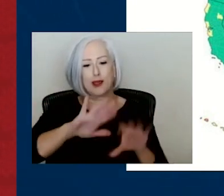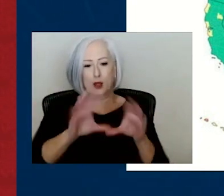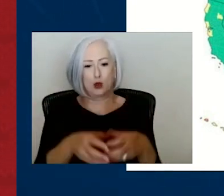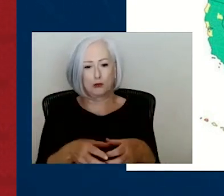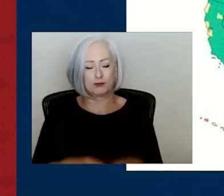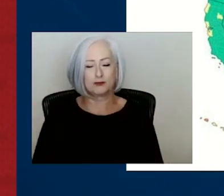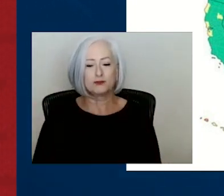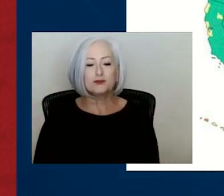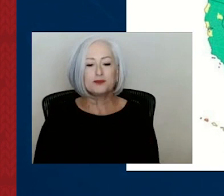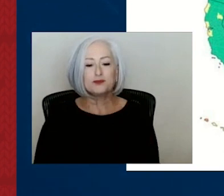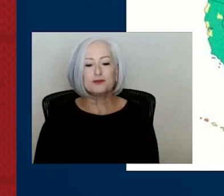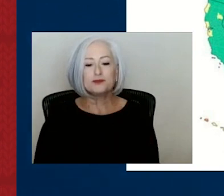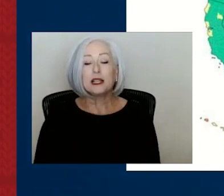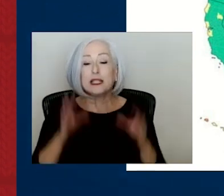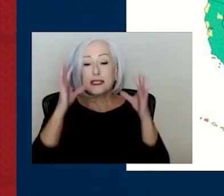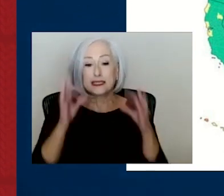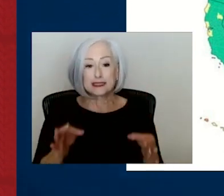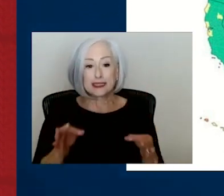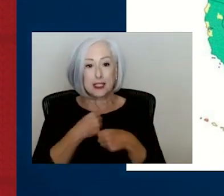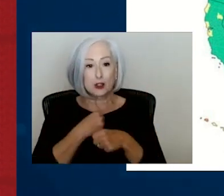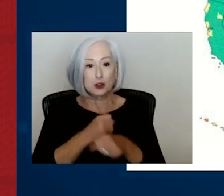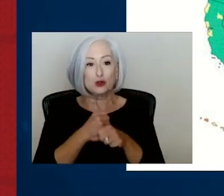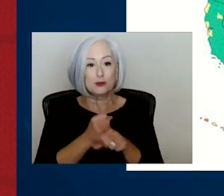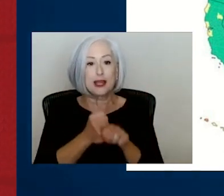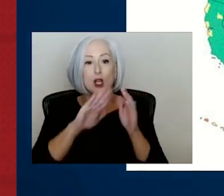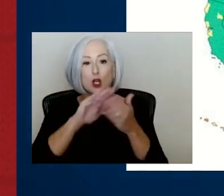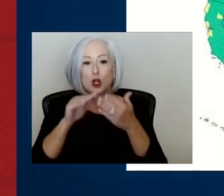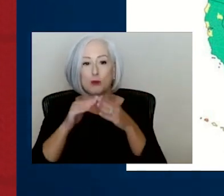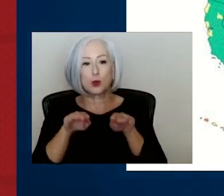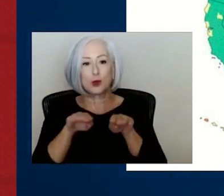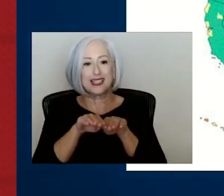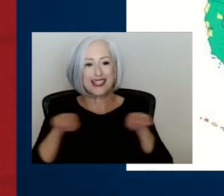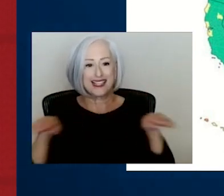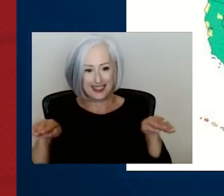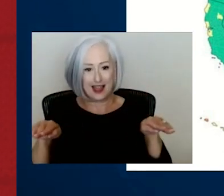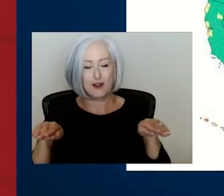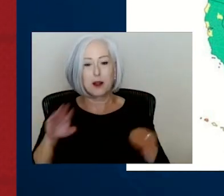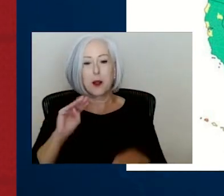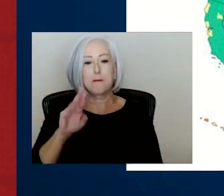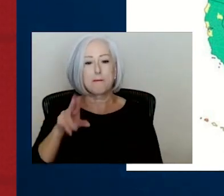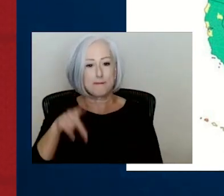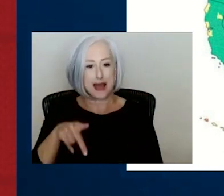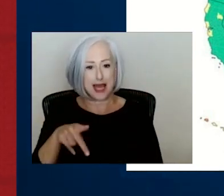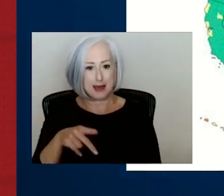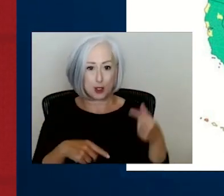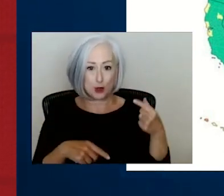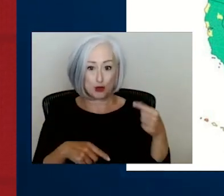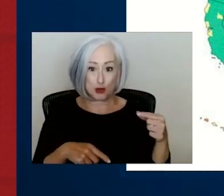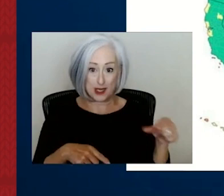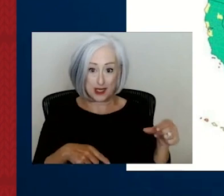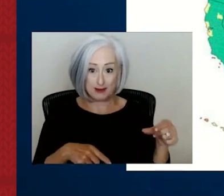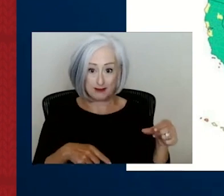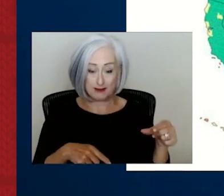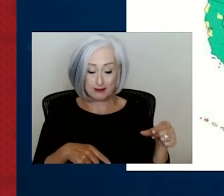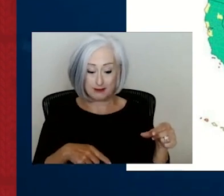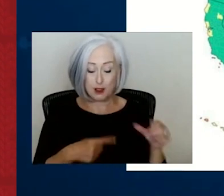So they came up with this community level, which takes into account how the hospitals are doing. So how is the